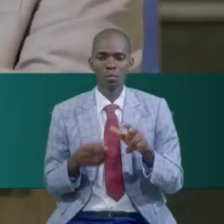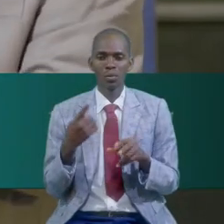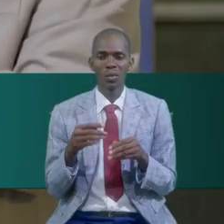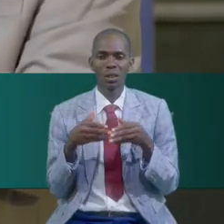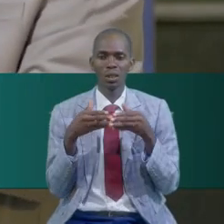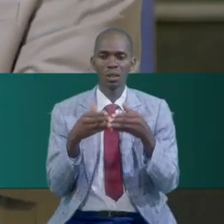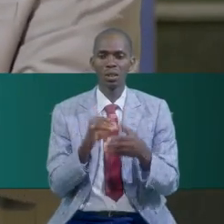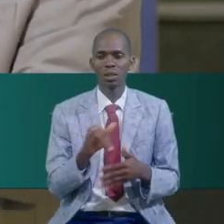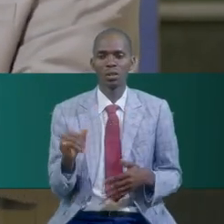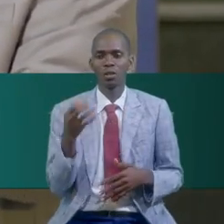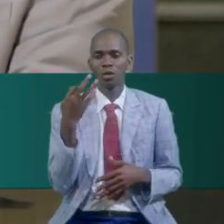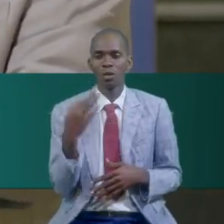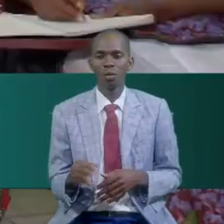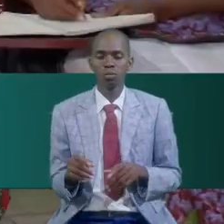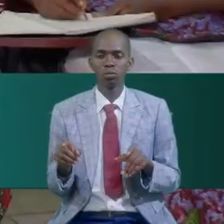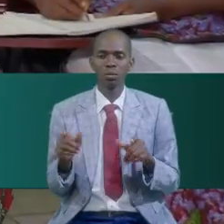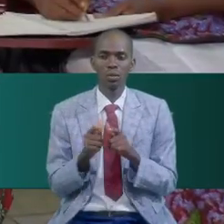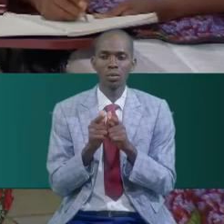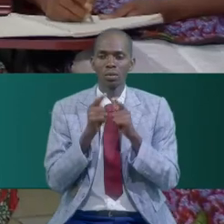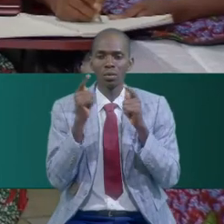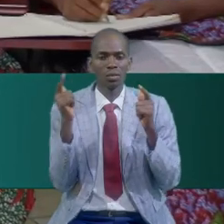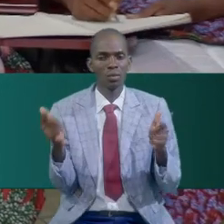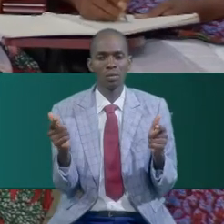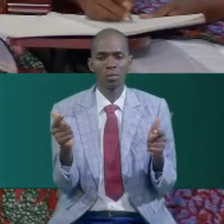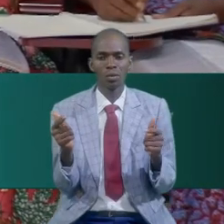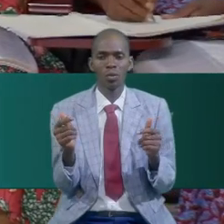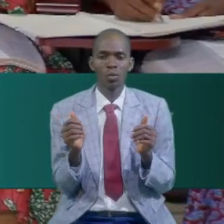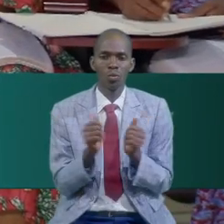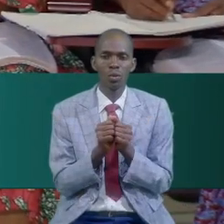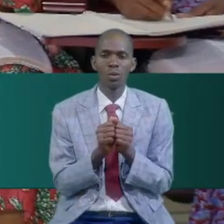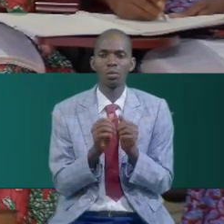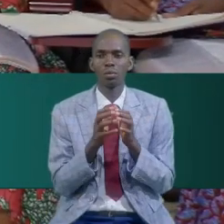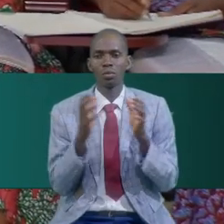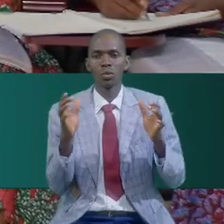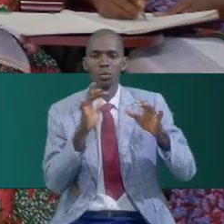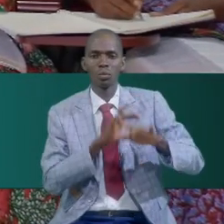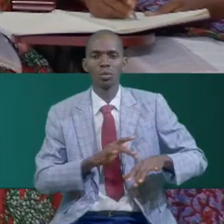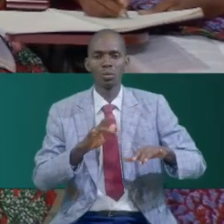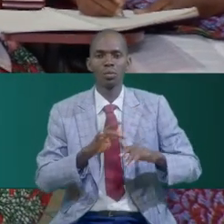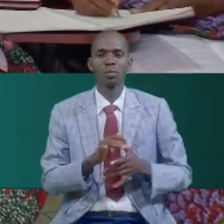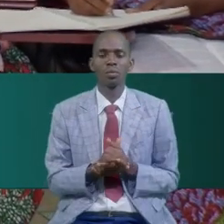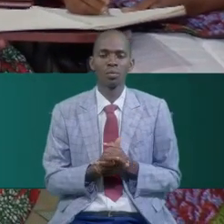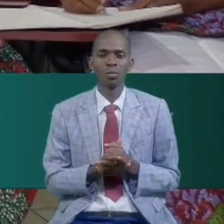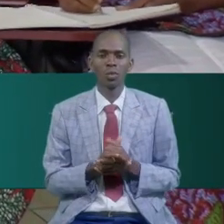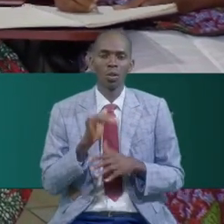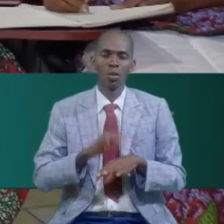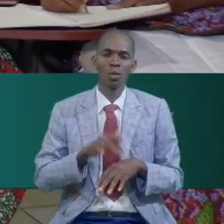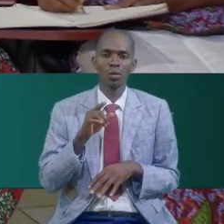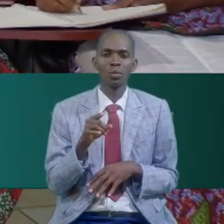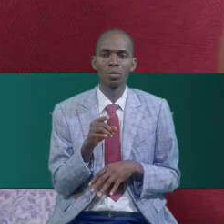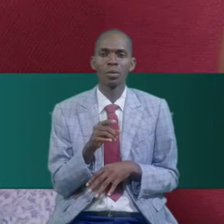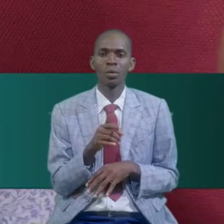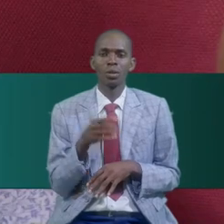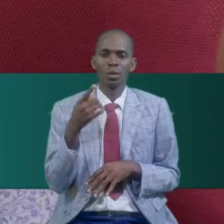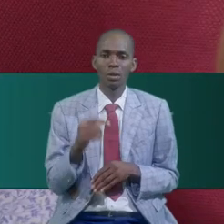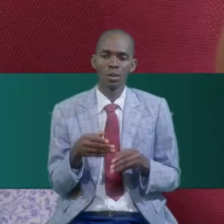such magnitude with such mercy upon him. The directives